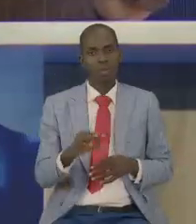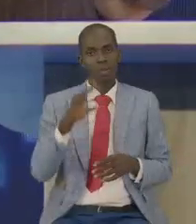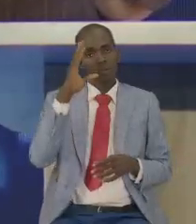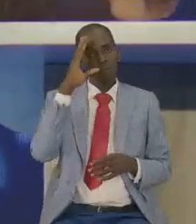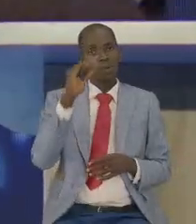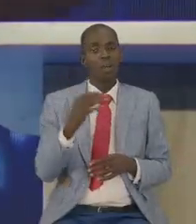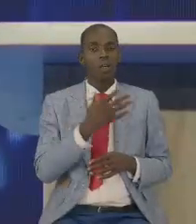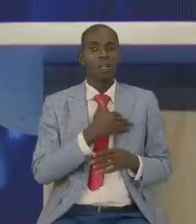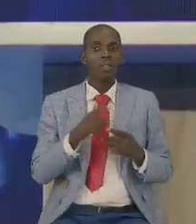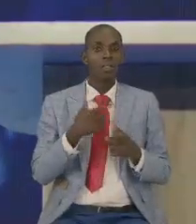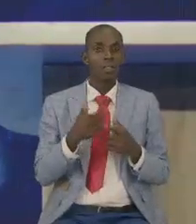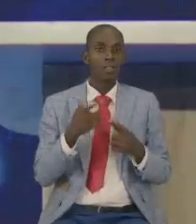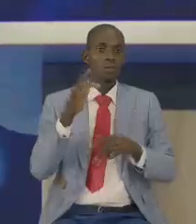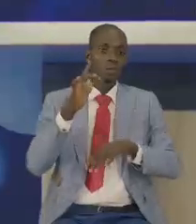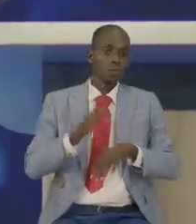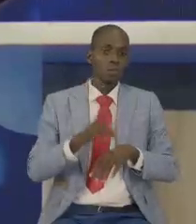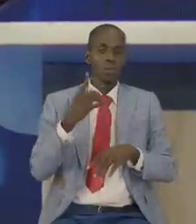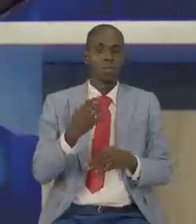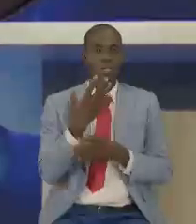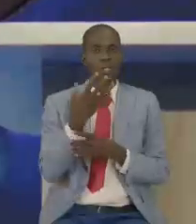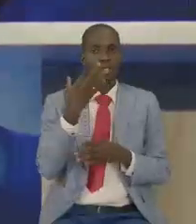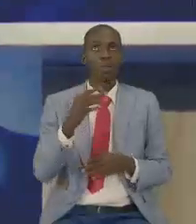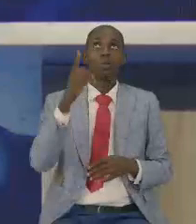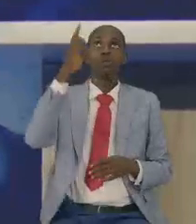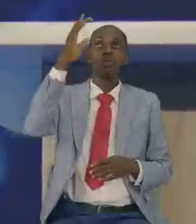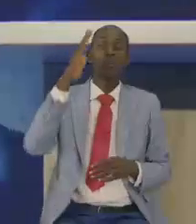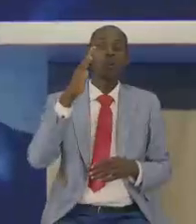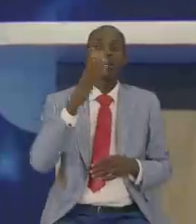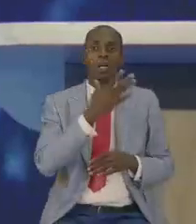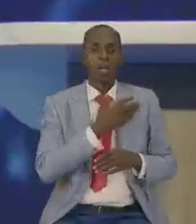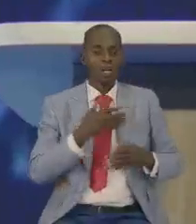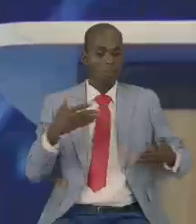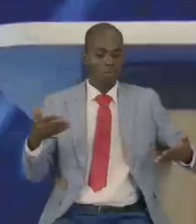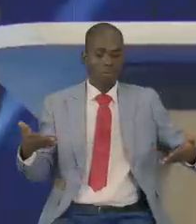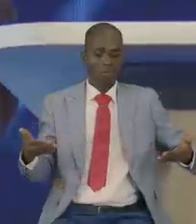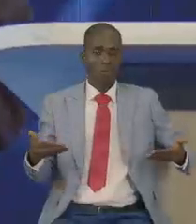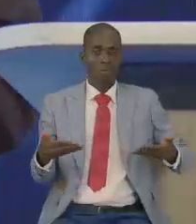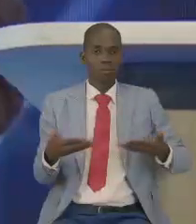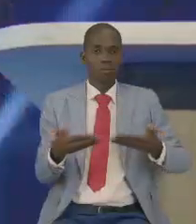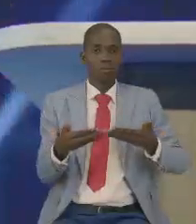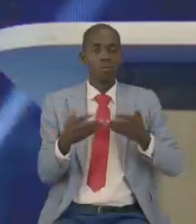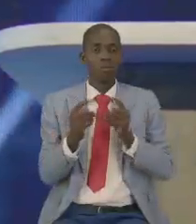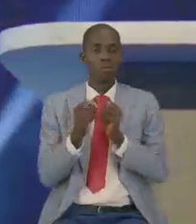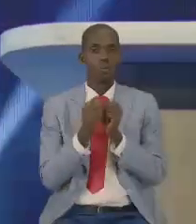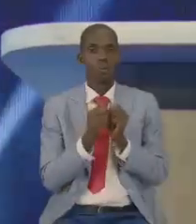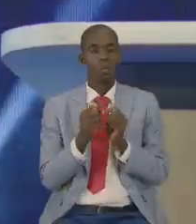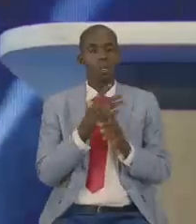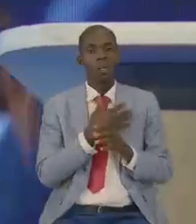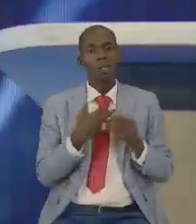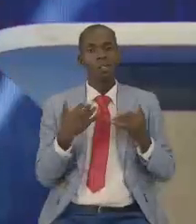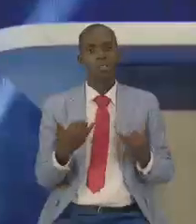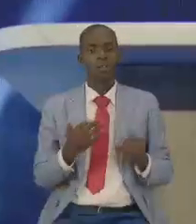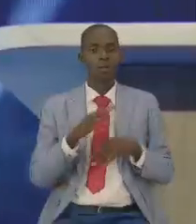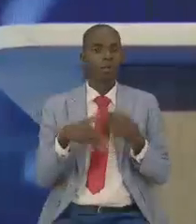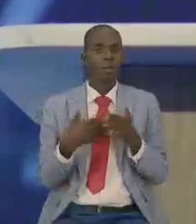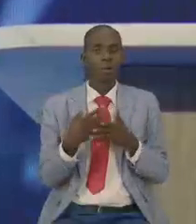God, and he links you together, and now all the walls of partition between you and God, they